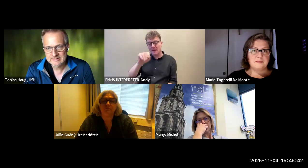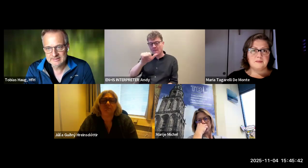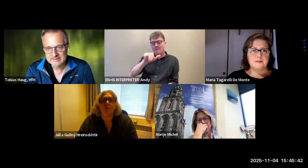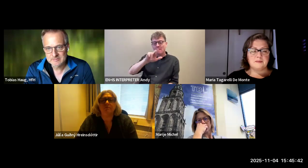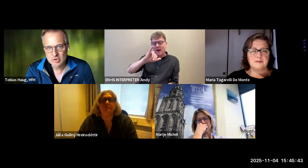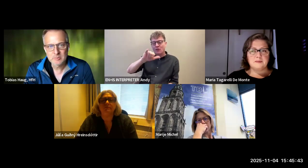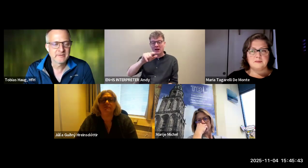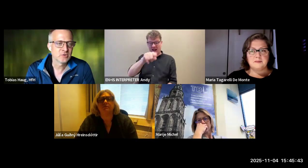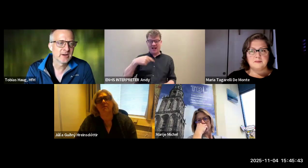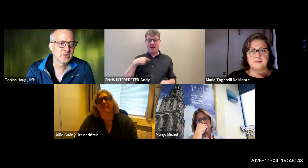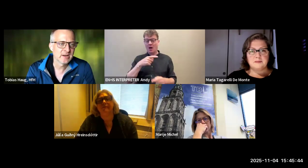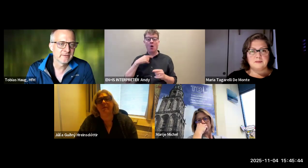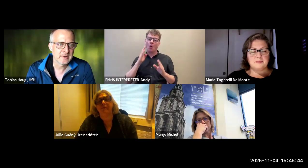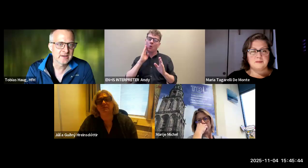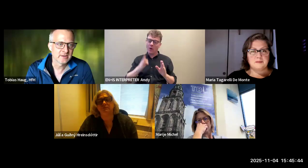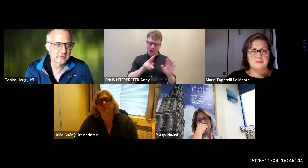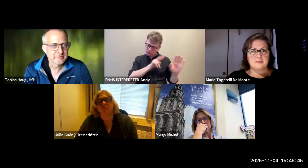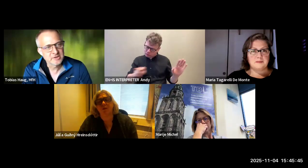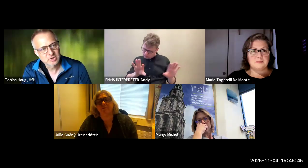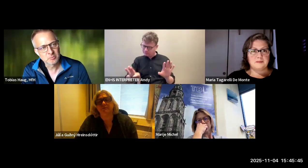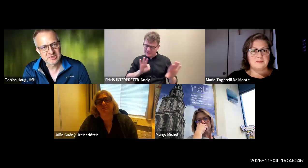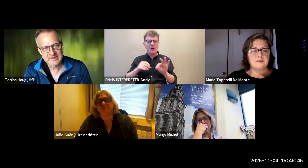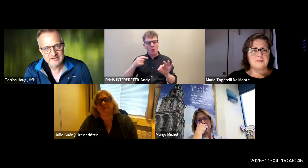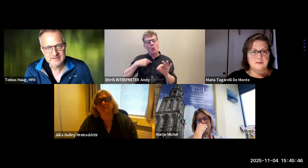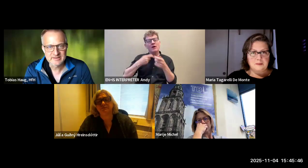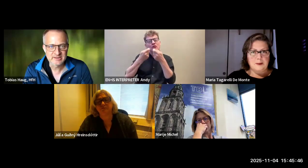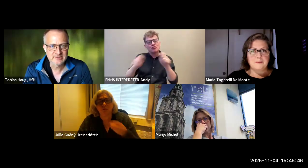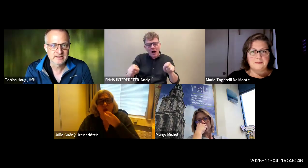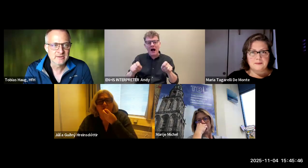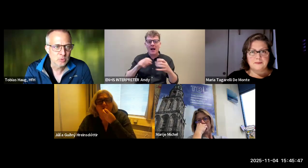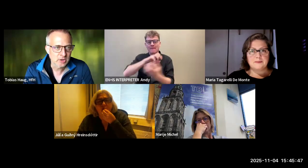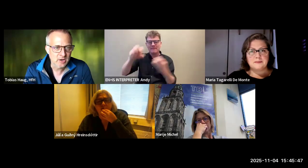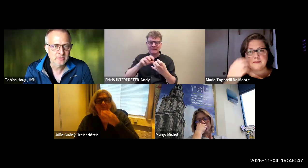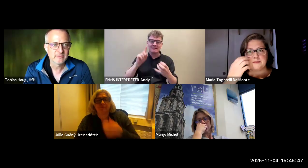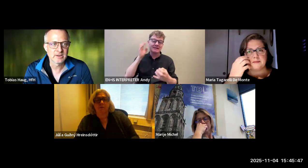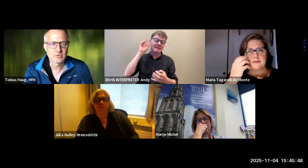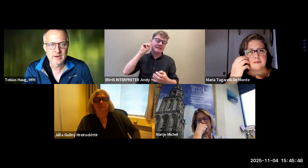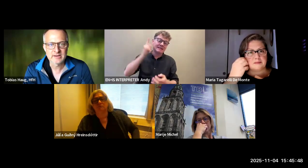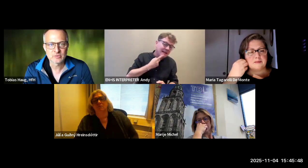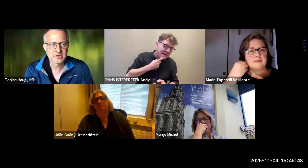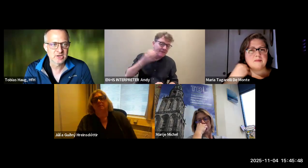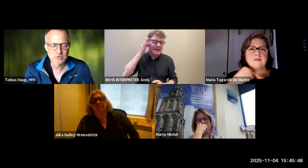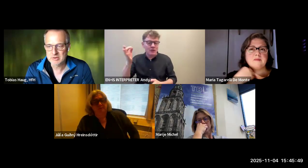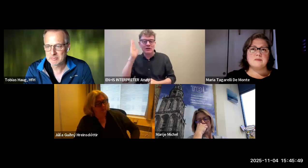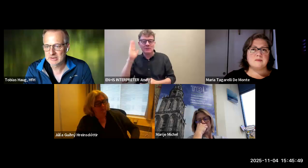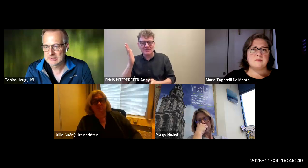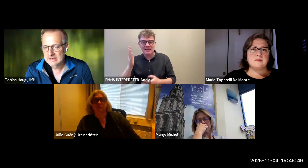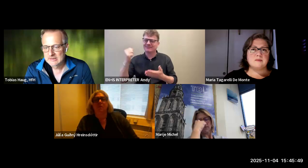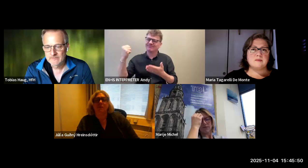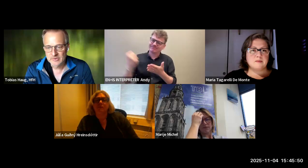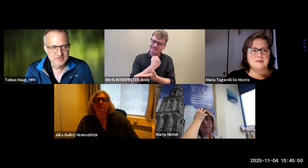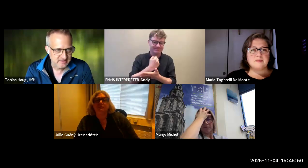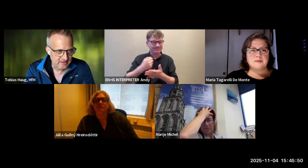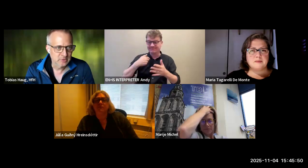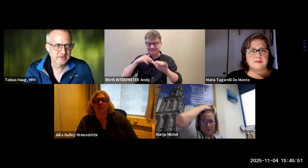topic. And normally we try to have a mix of deaf and hearing presenters. This year it didn't work out. We tried to reach out to